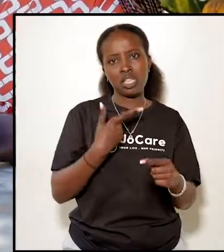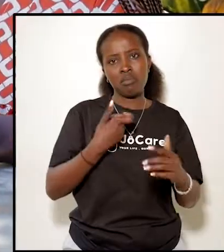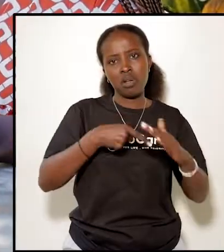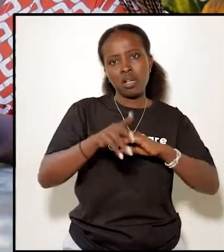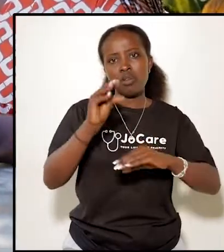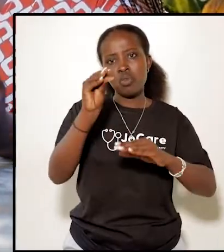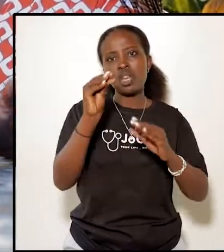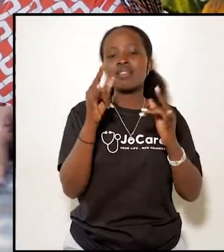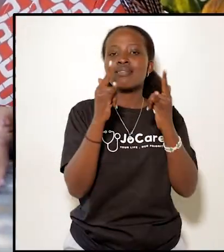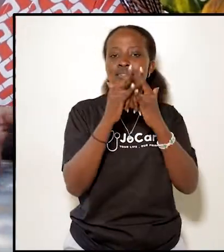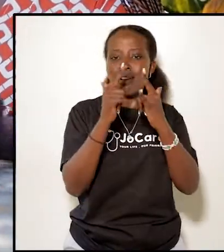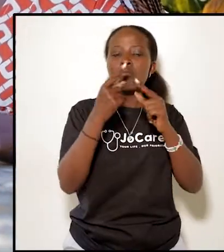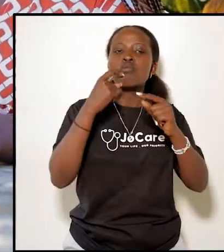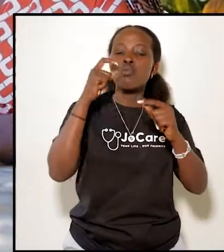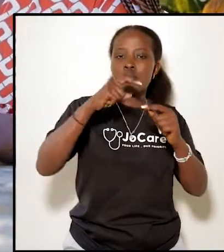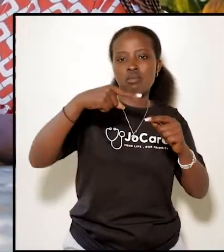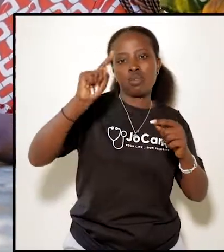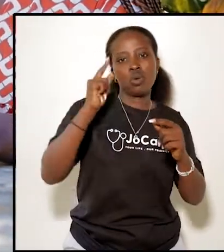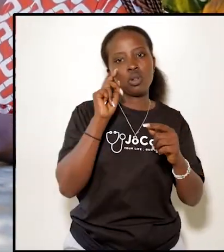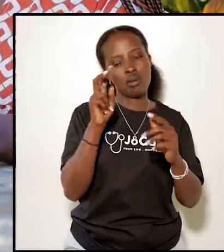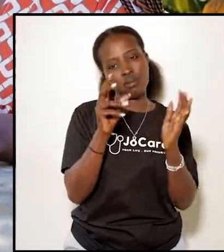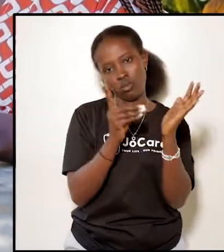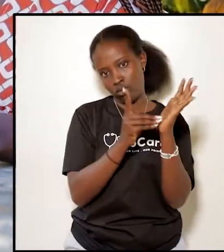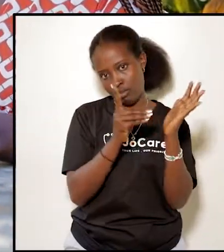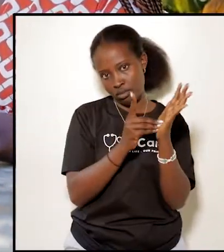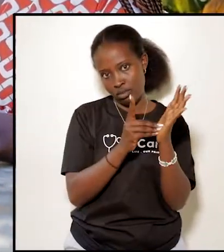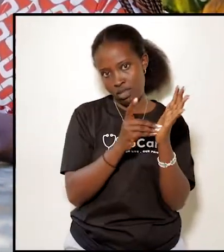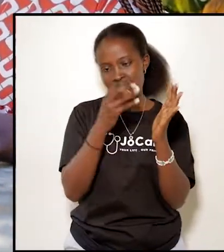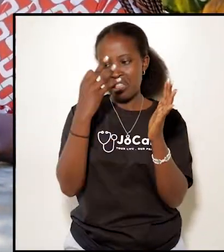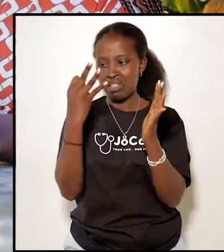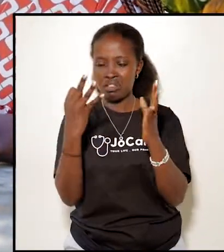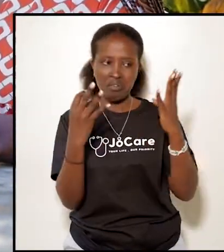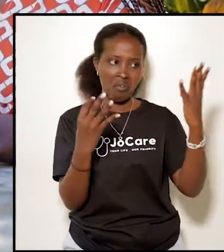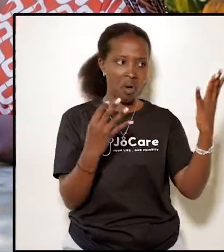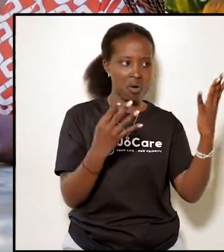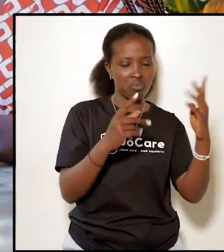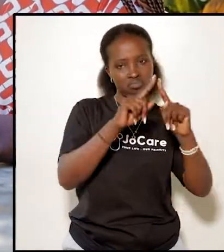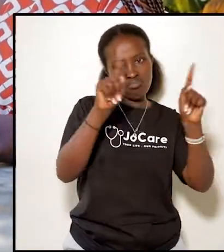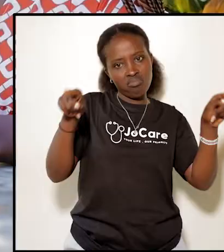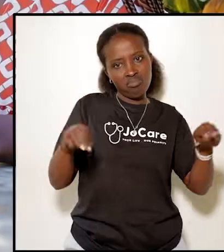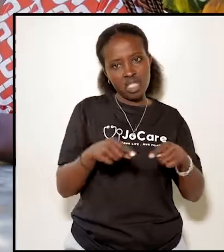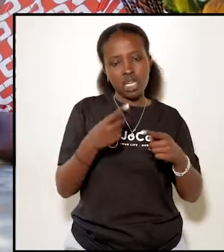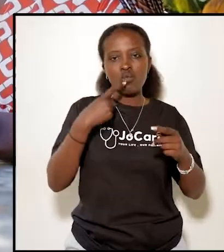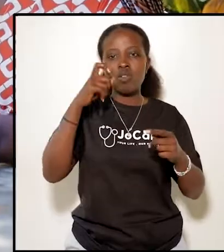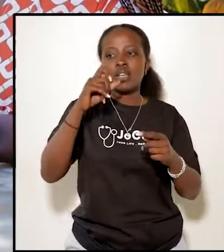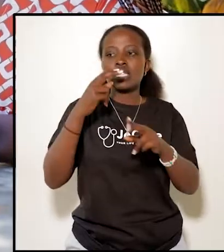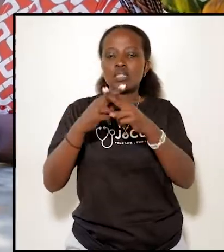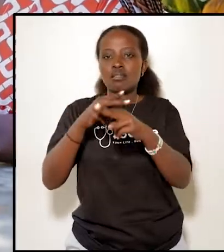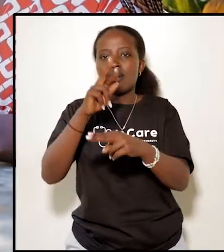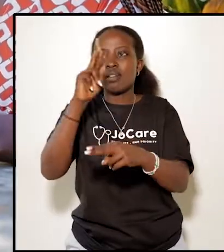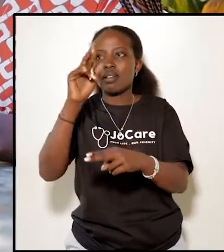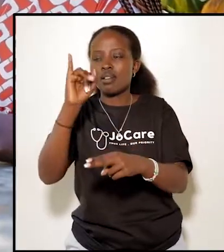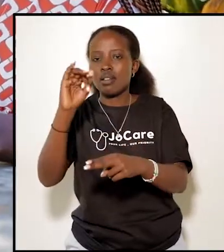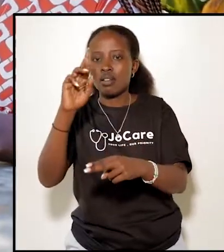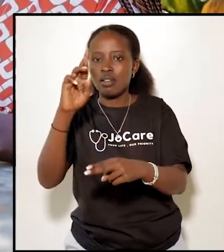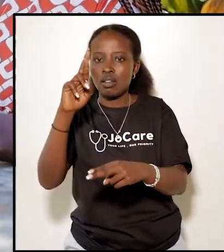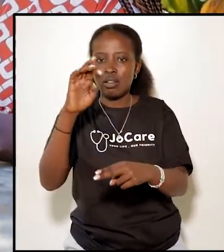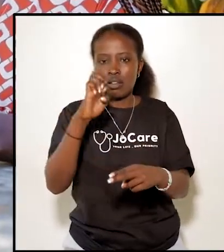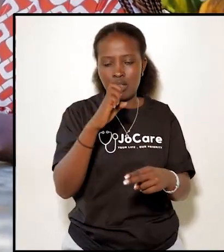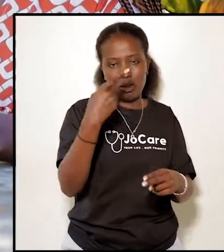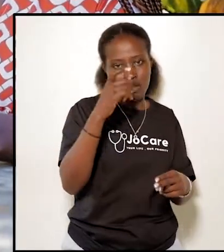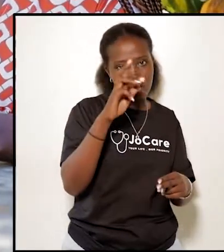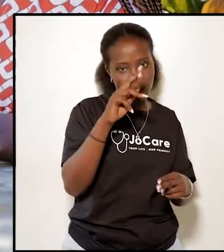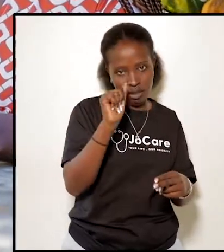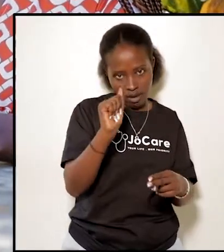cycles, I advise you to see your doctor. 3 to 4 cycle? Yes, You can go that to are see a doctor. irregular. Is there any